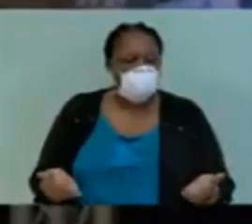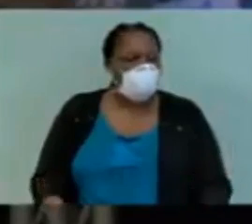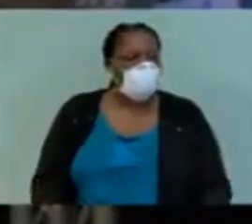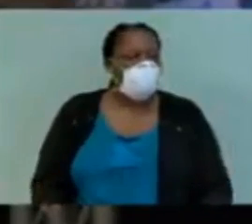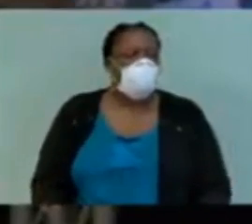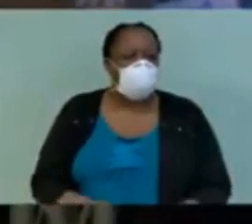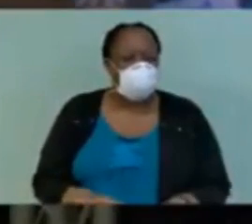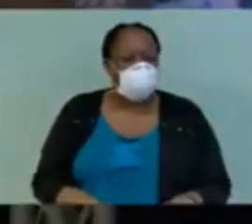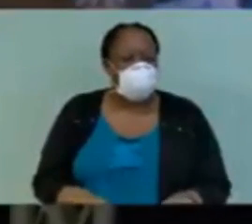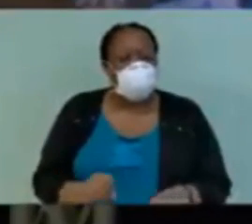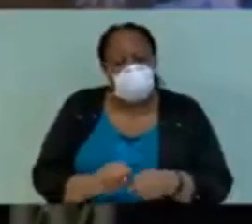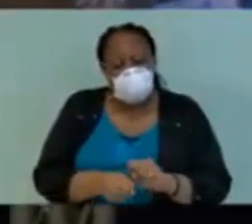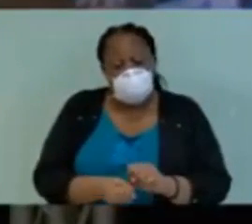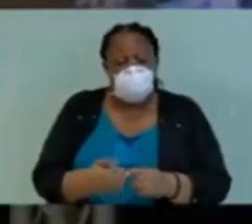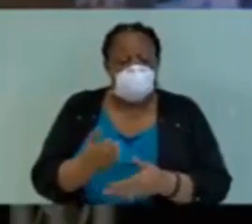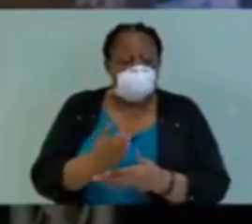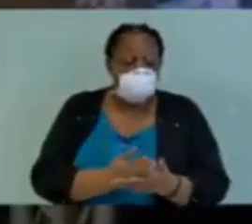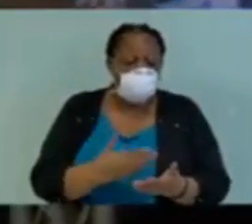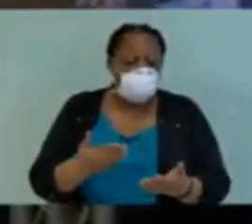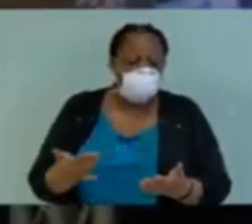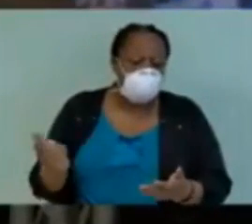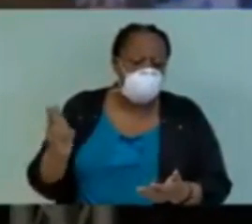cargo, which is expected,